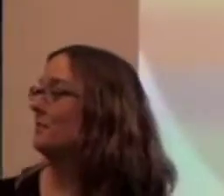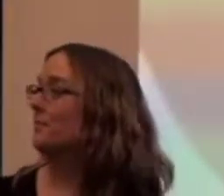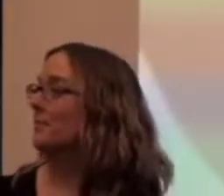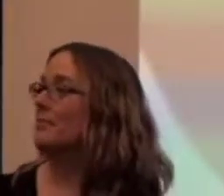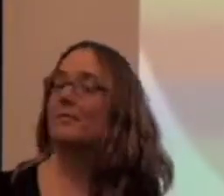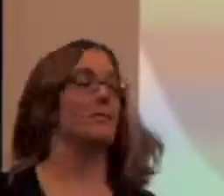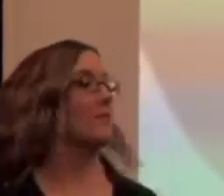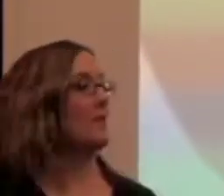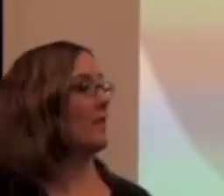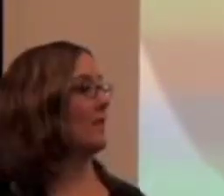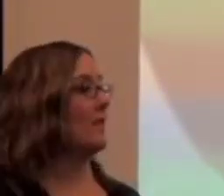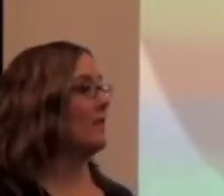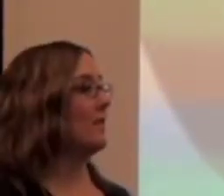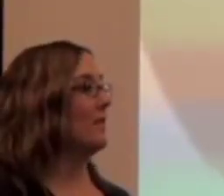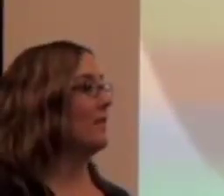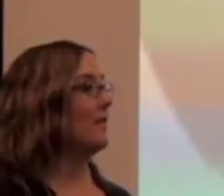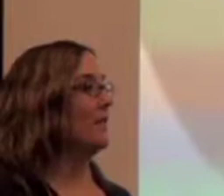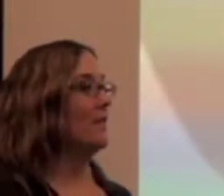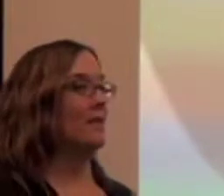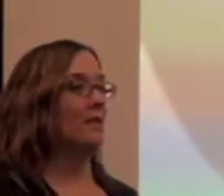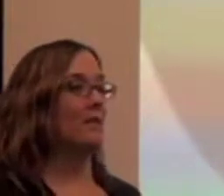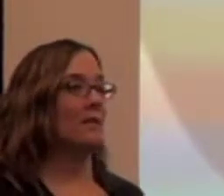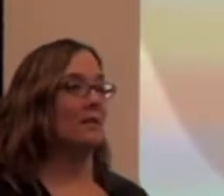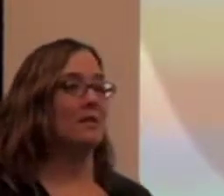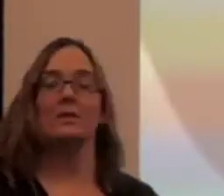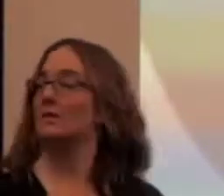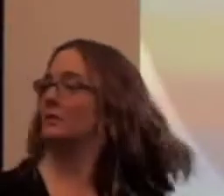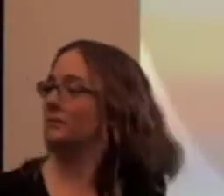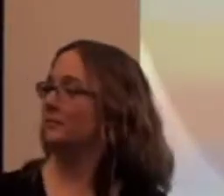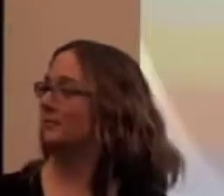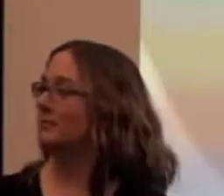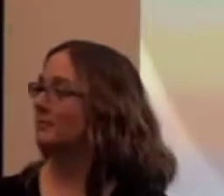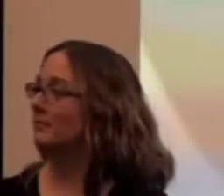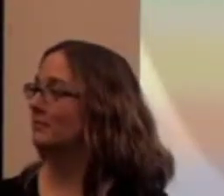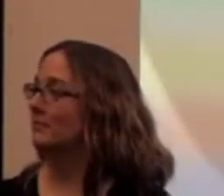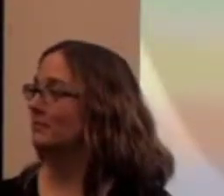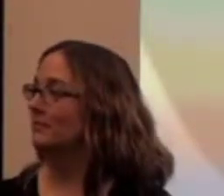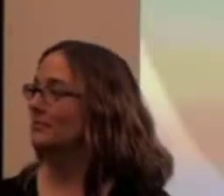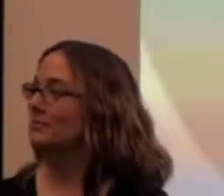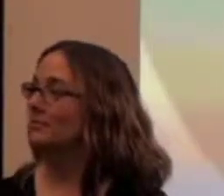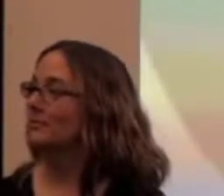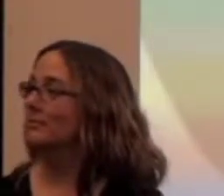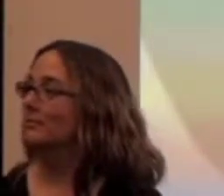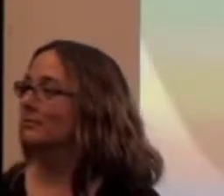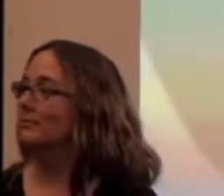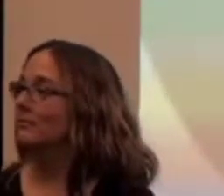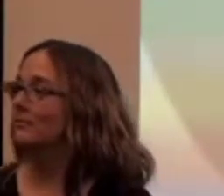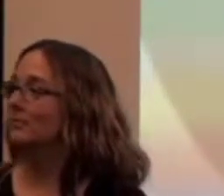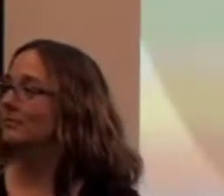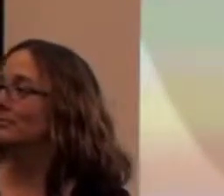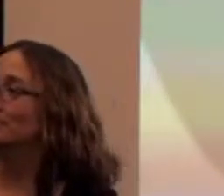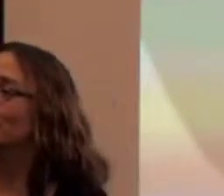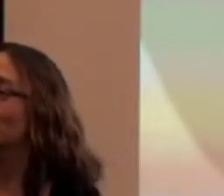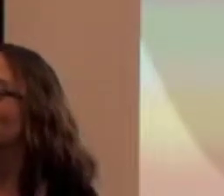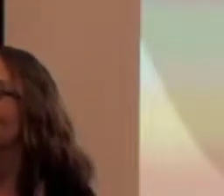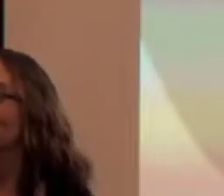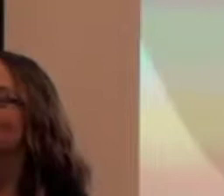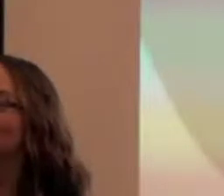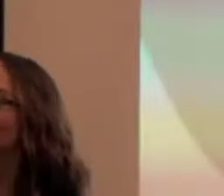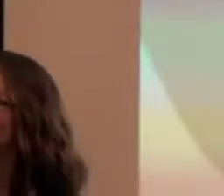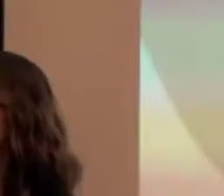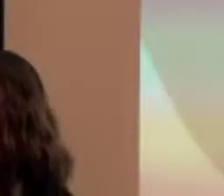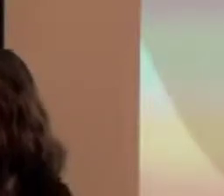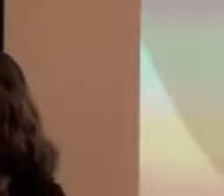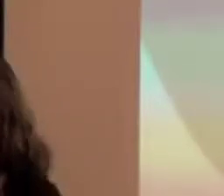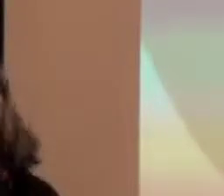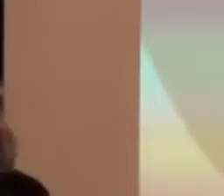you guys familiar with person-centered planning? It's where we use a team approach to help facilitate the planning process for individuals